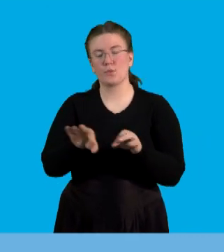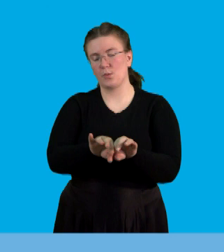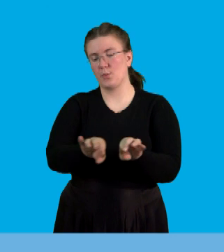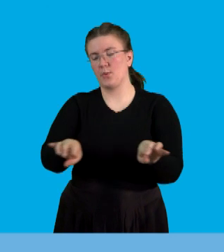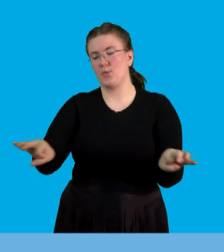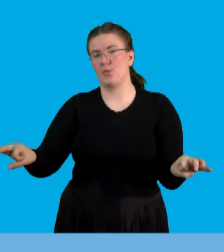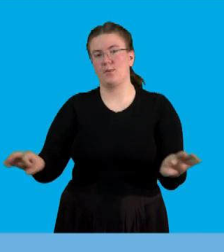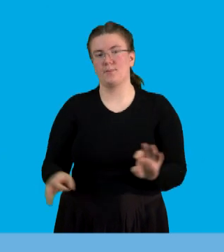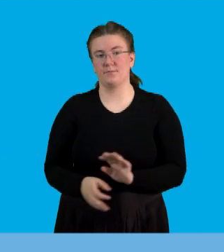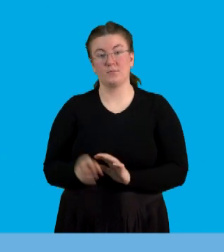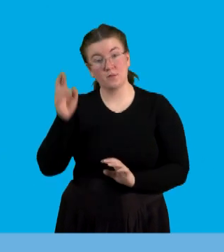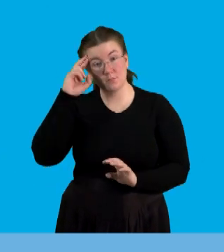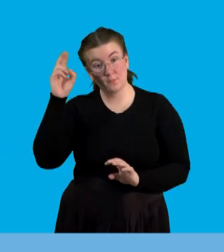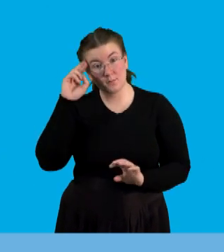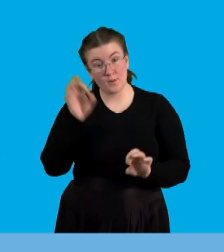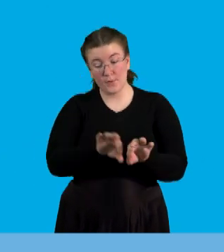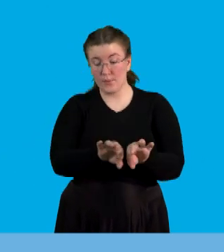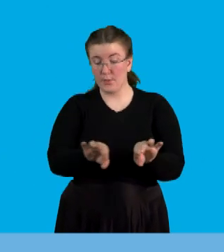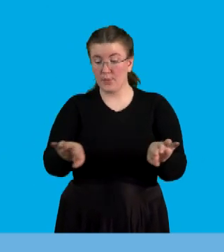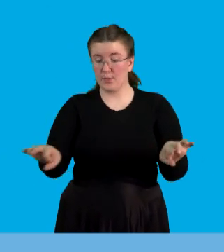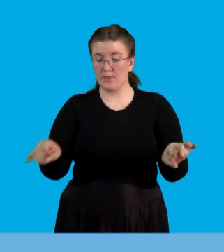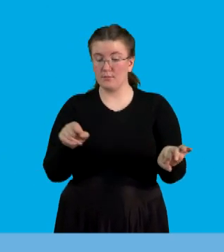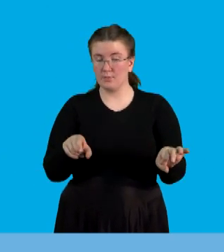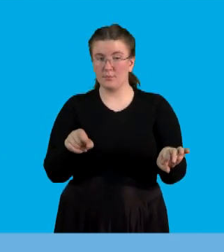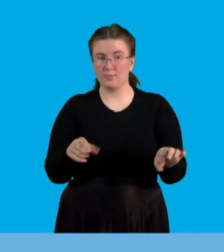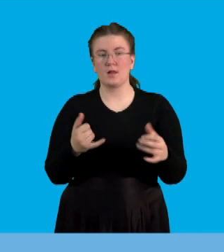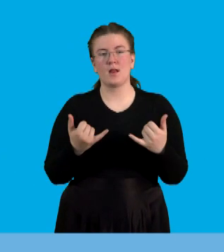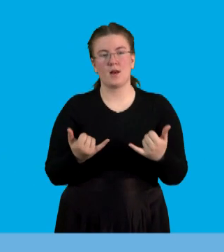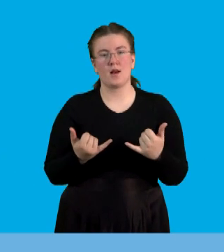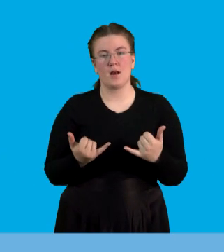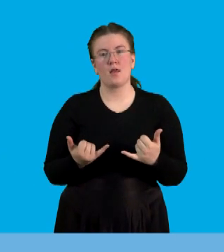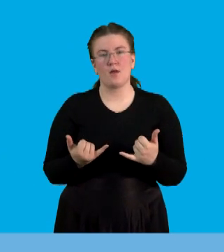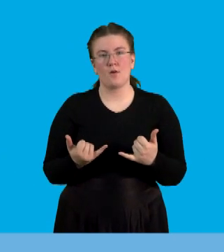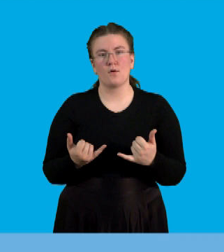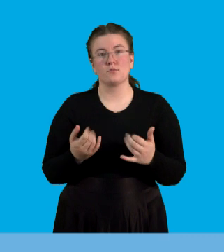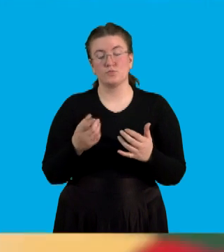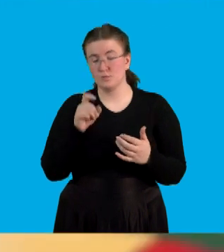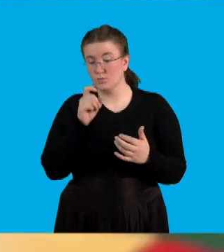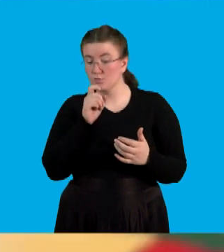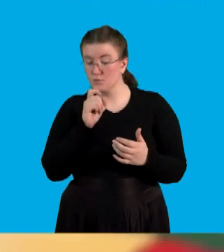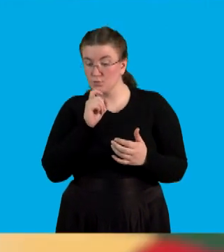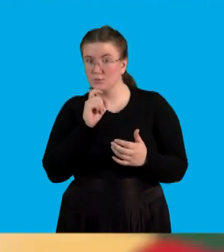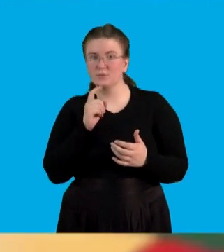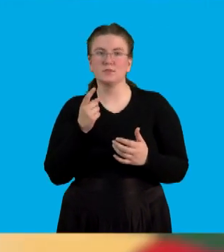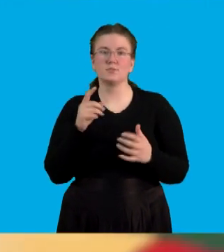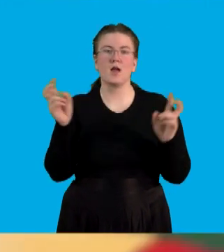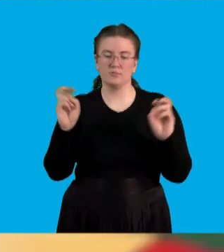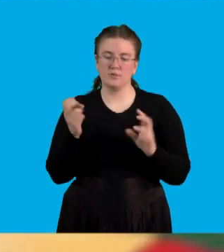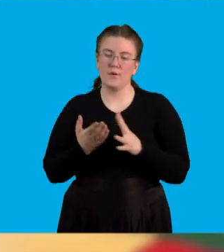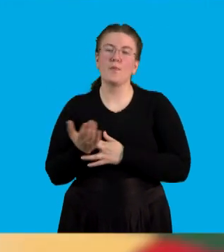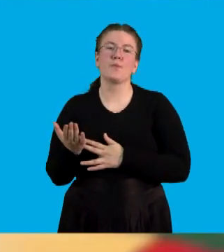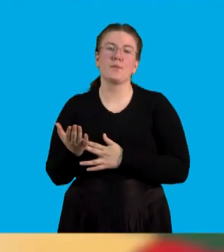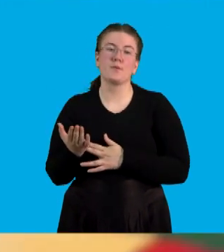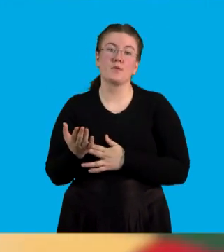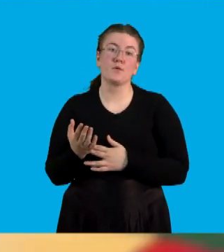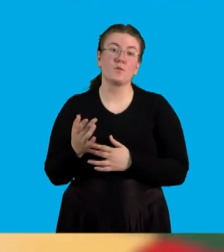the conducting wires. Remember, conducting wires could be any wire that is going to allow the current to pass through it. So wires,